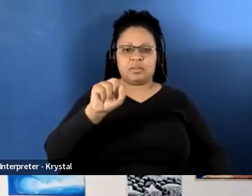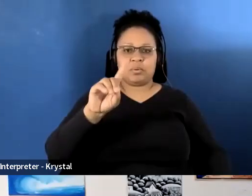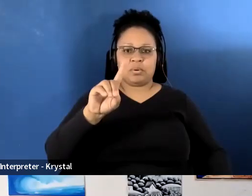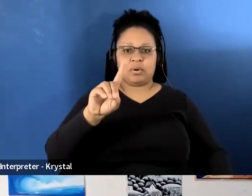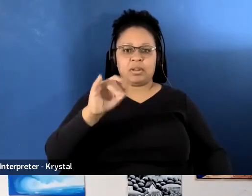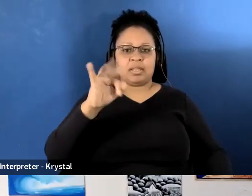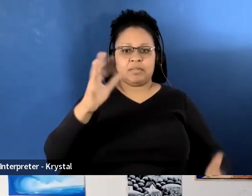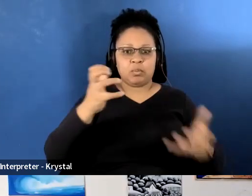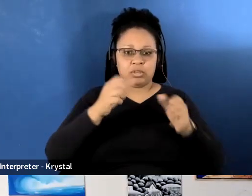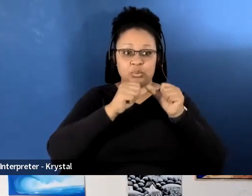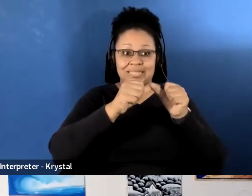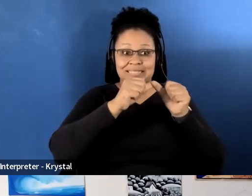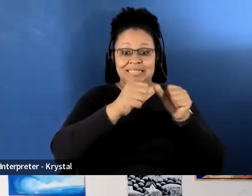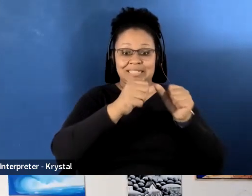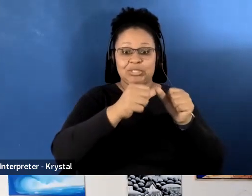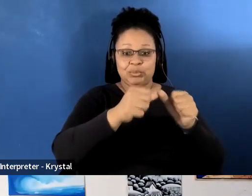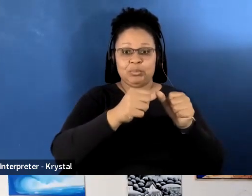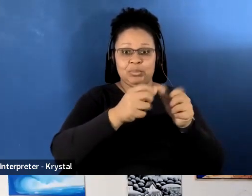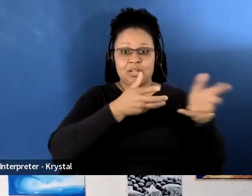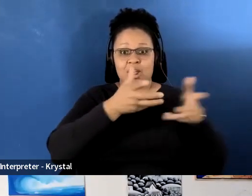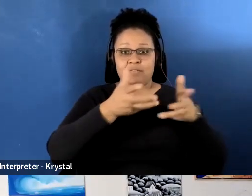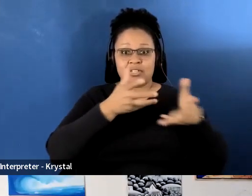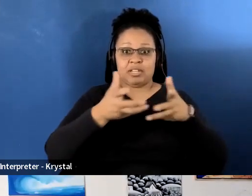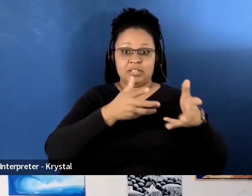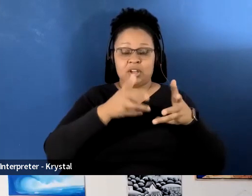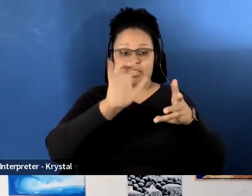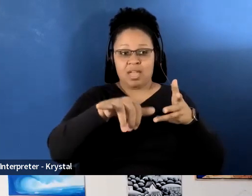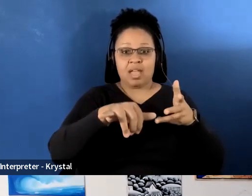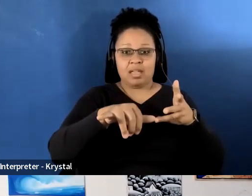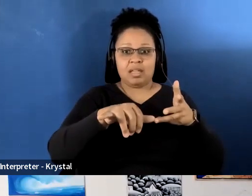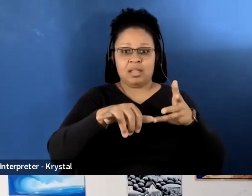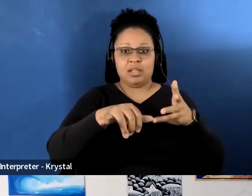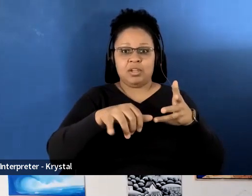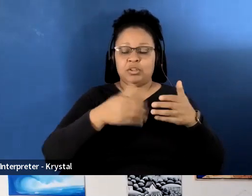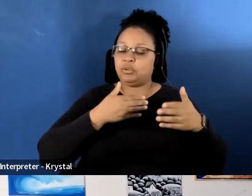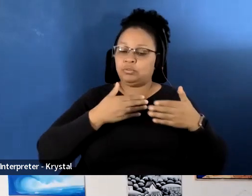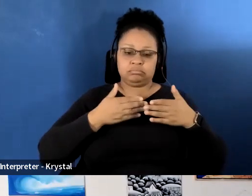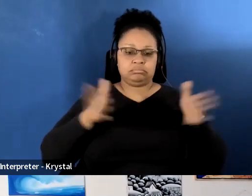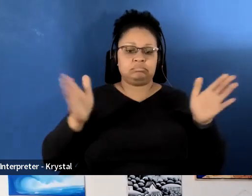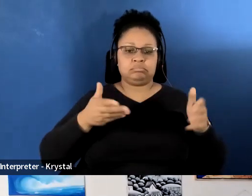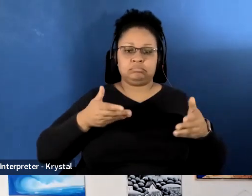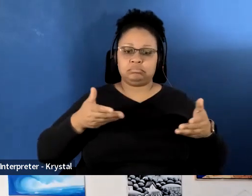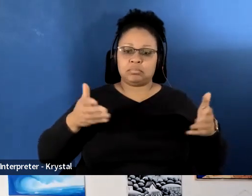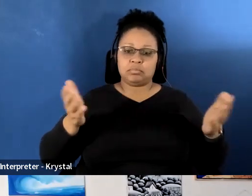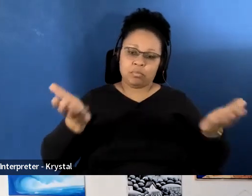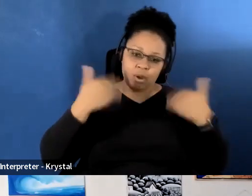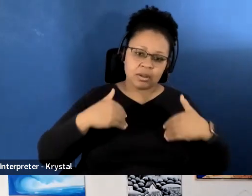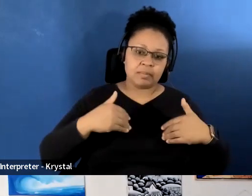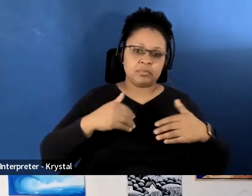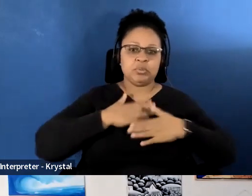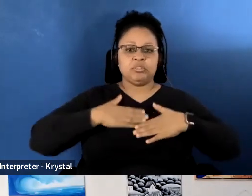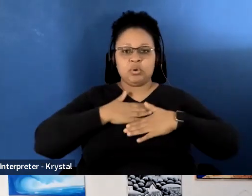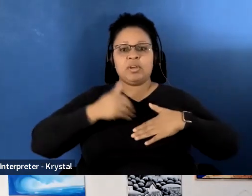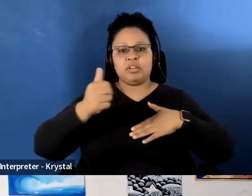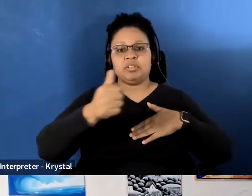to continue the conversation on that Discord, you're more than welcome to head over there and enjoy it yourself,